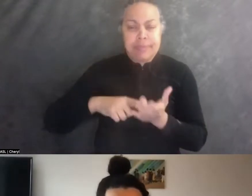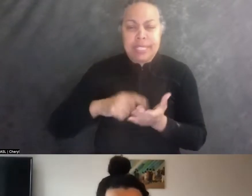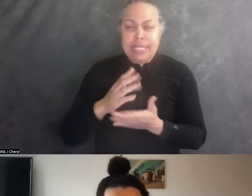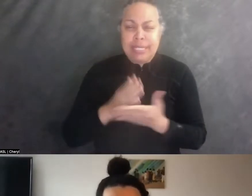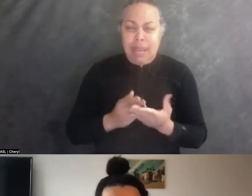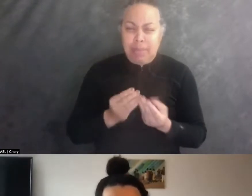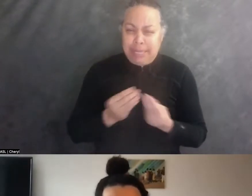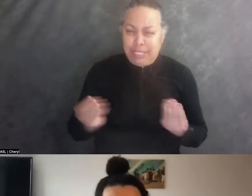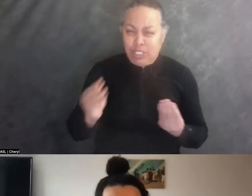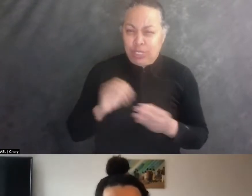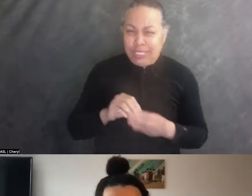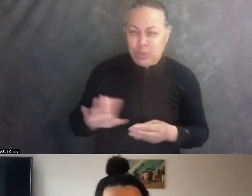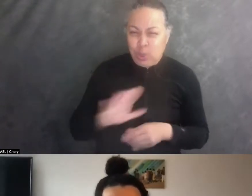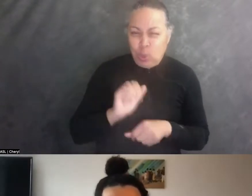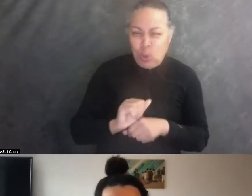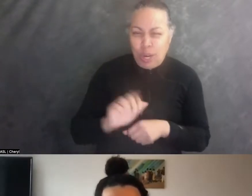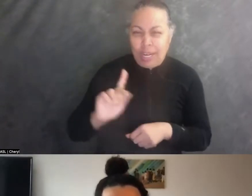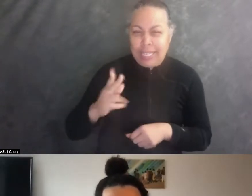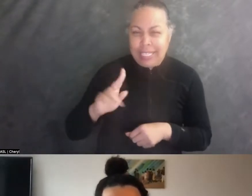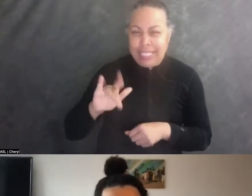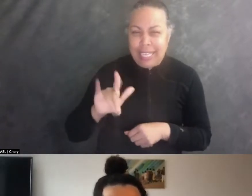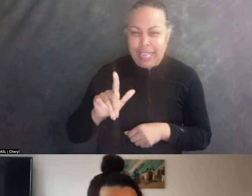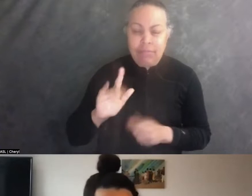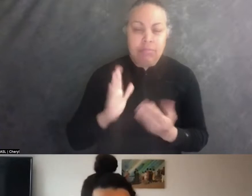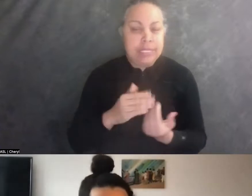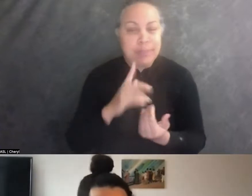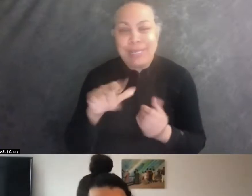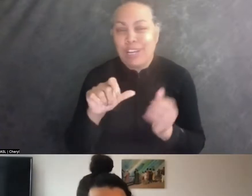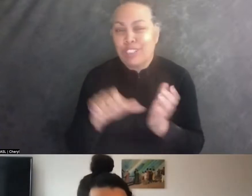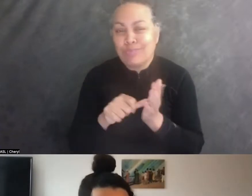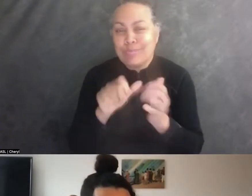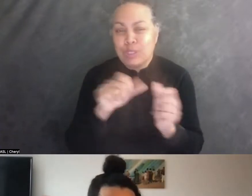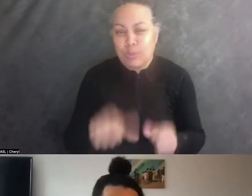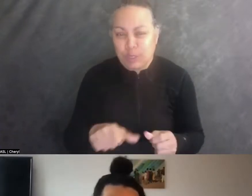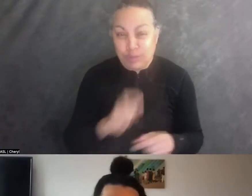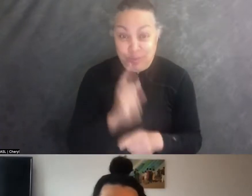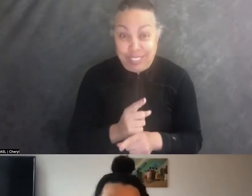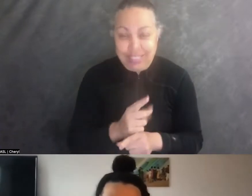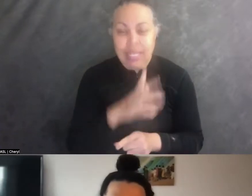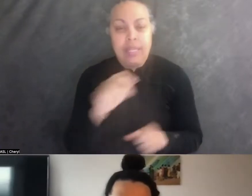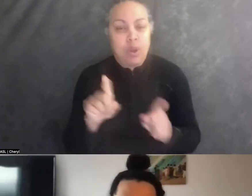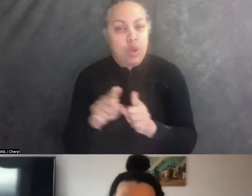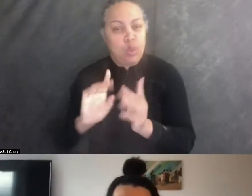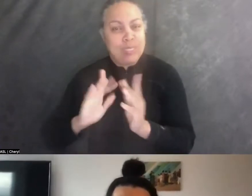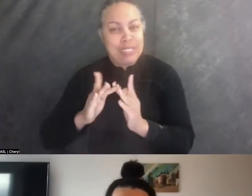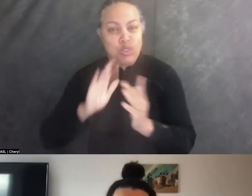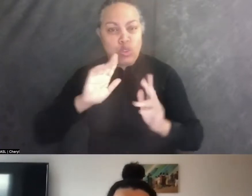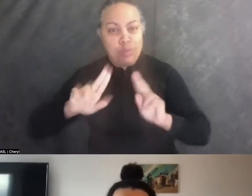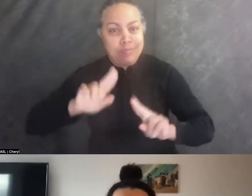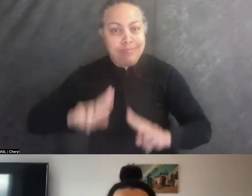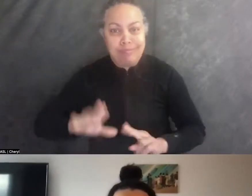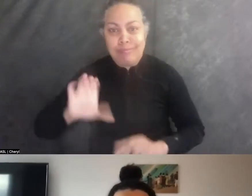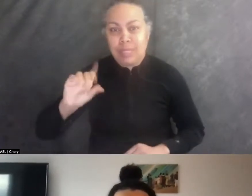materiality in your work, Kahlil, which is easy to say because you do sculpture, but I also see it in the way you do digital collages, right?